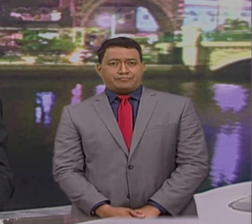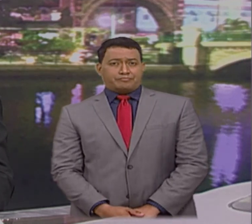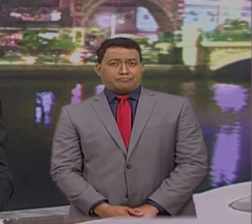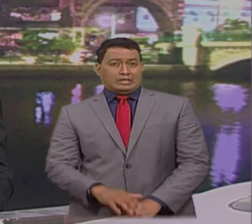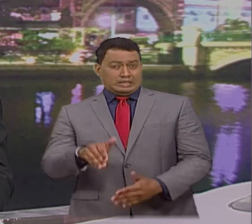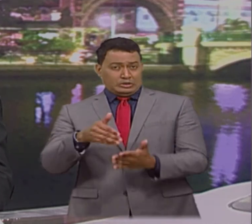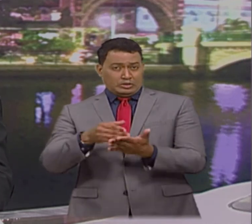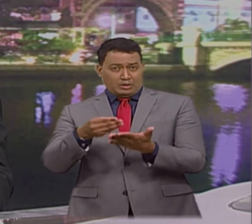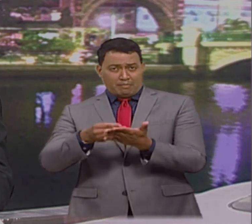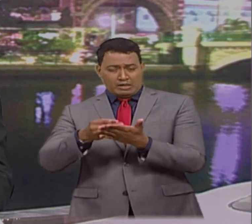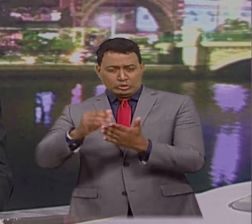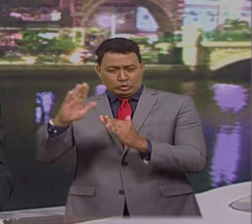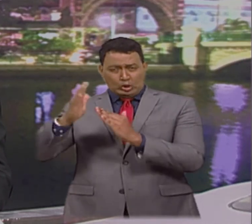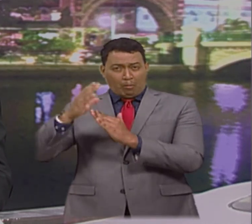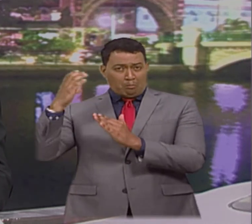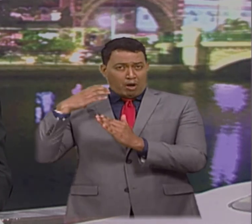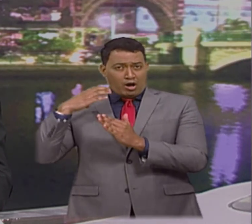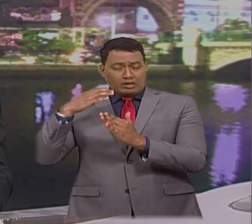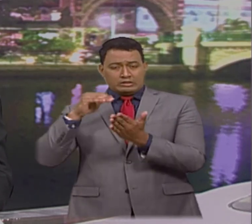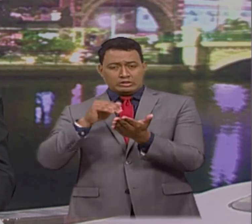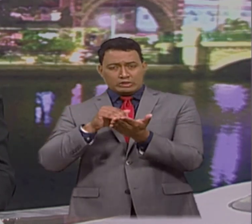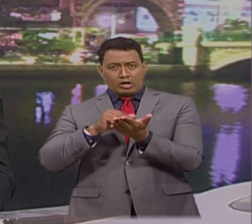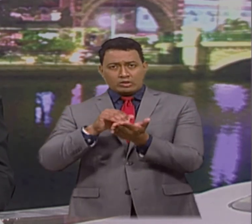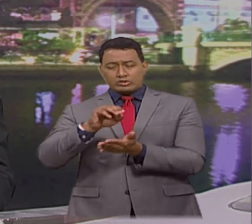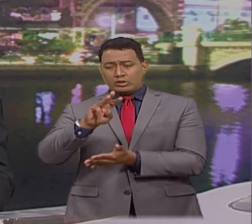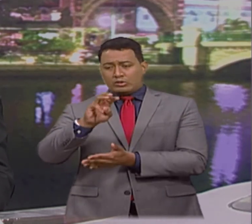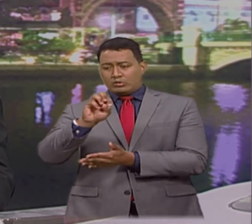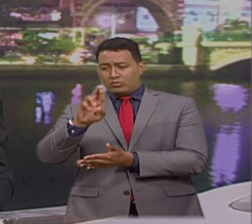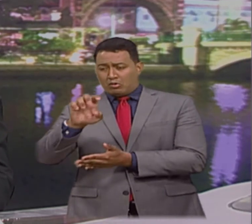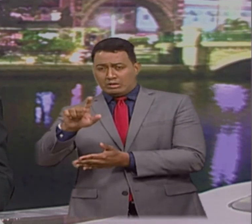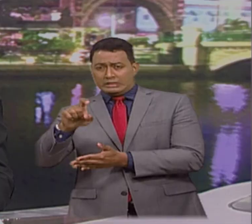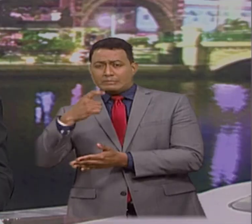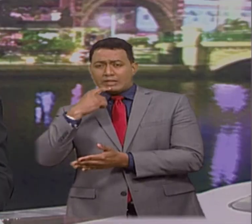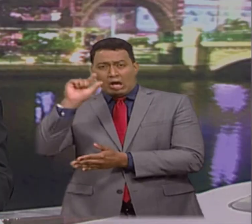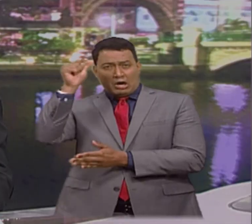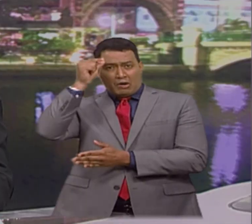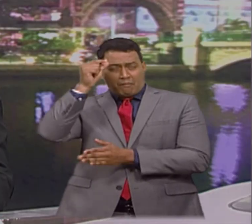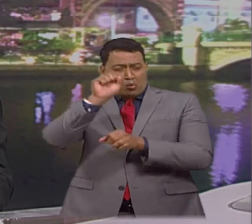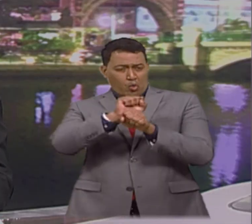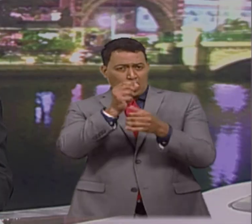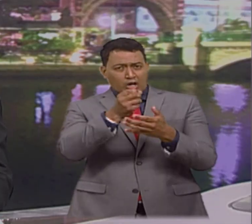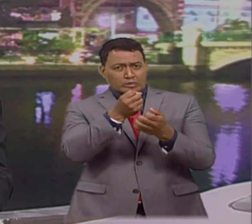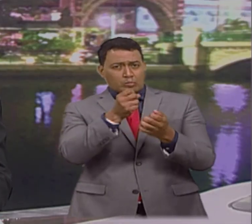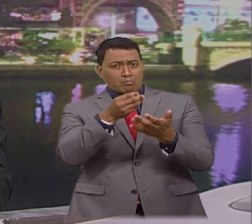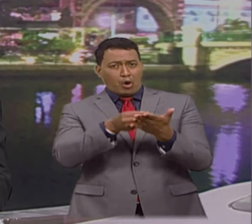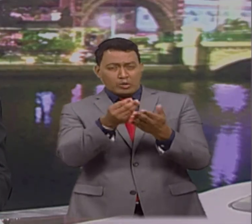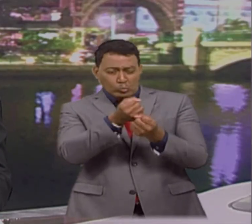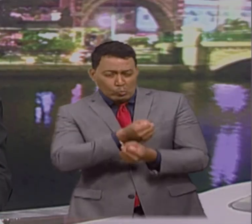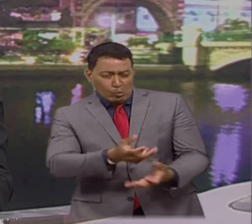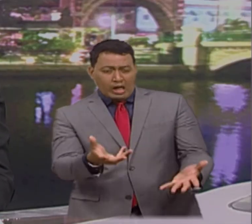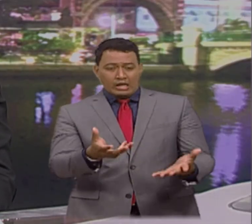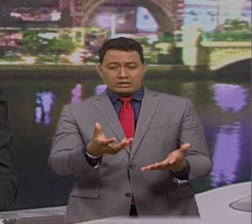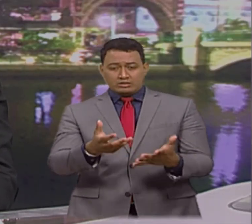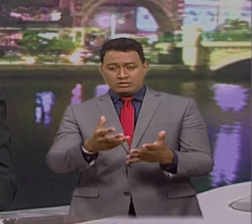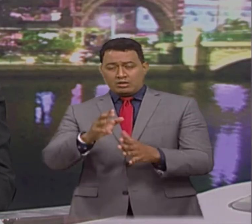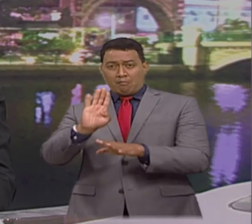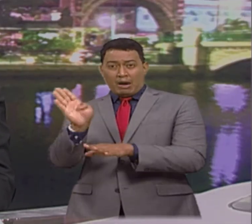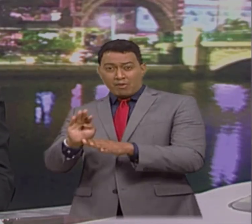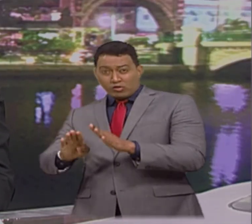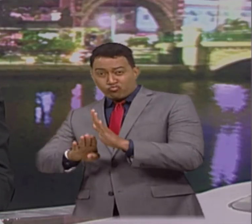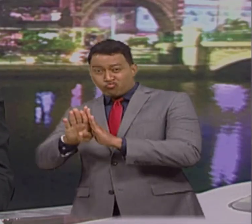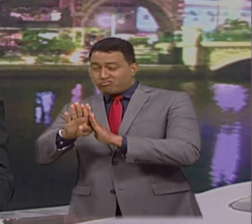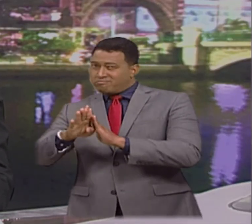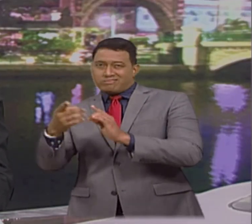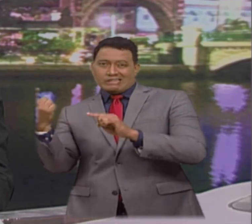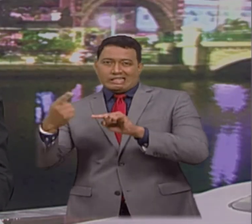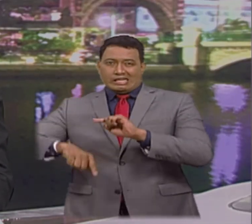Former Central Bank Governor Dr. Dilal Warul believes that public sector inefficiency is stifling Barbados' economic growth. He made the